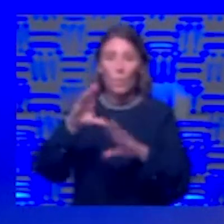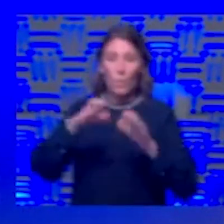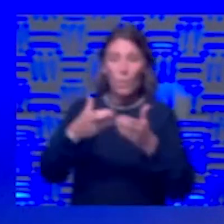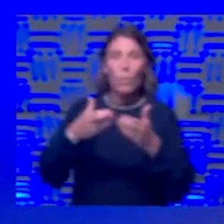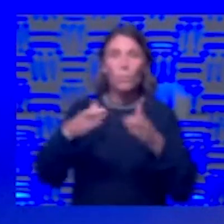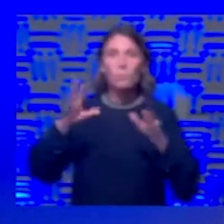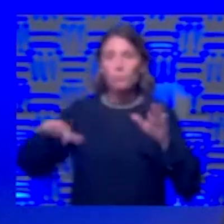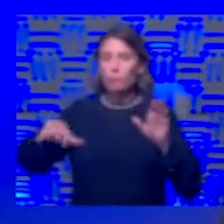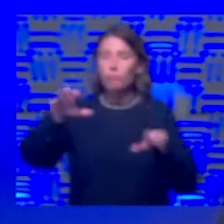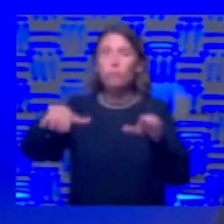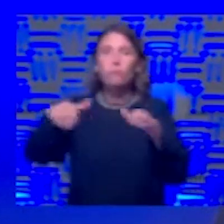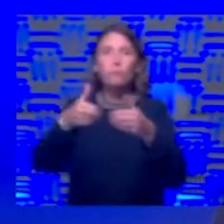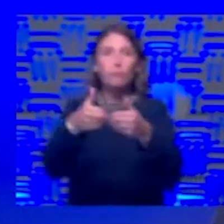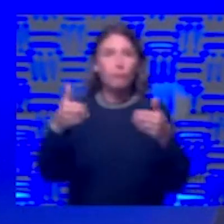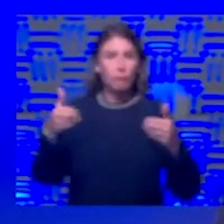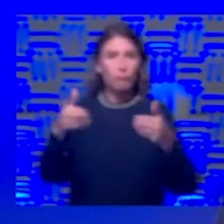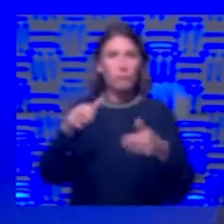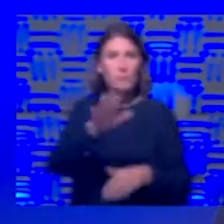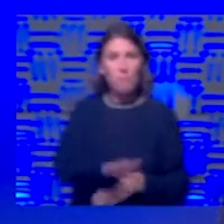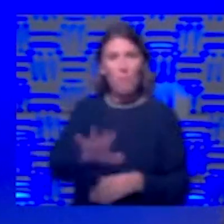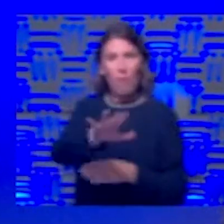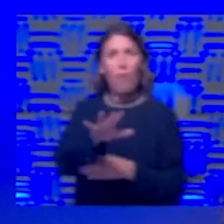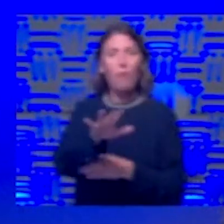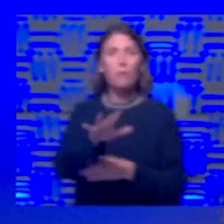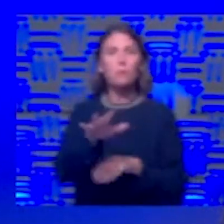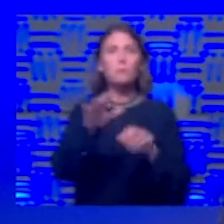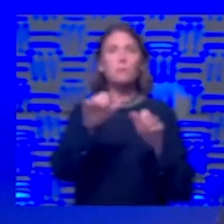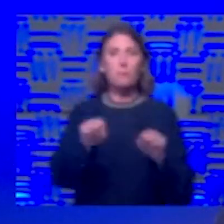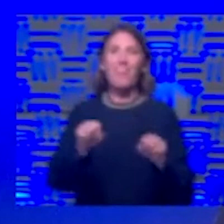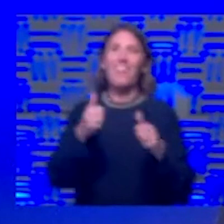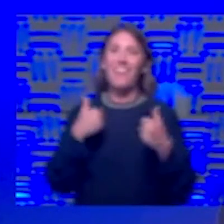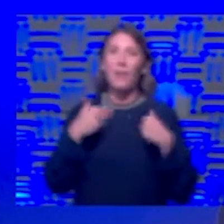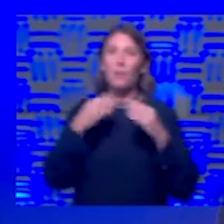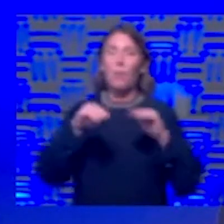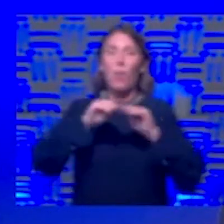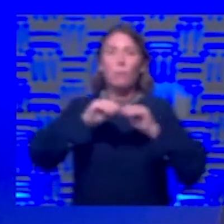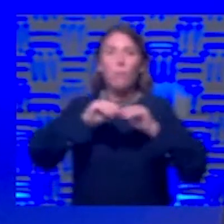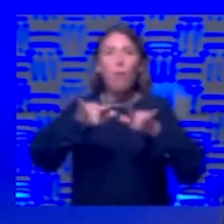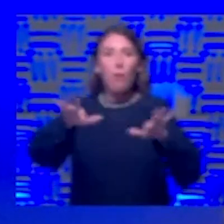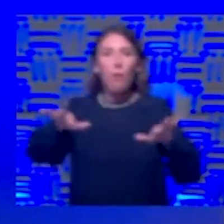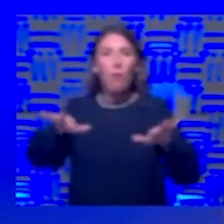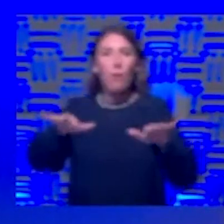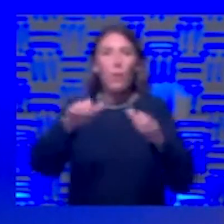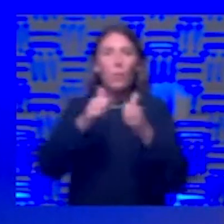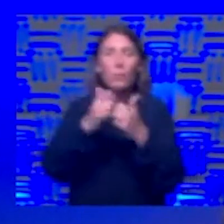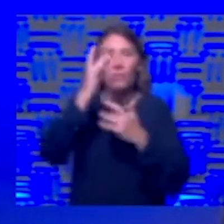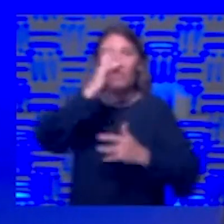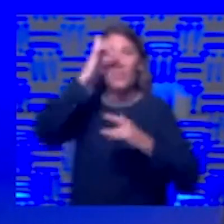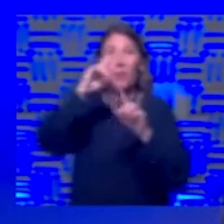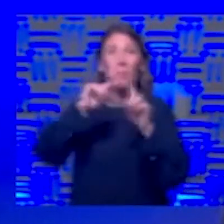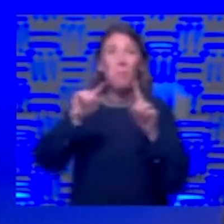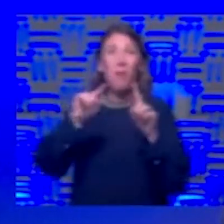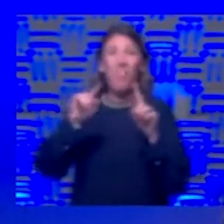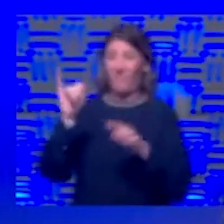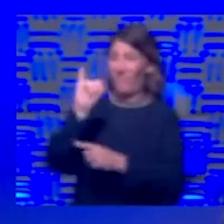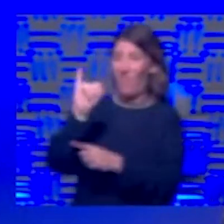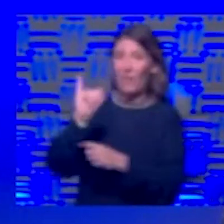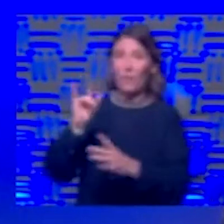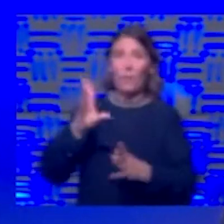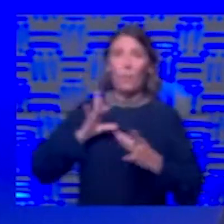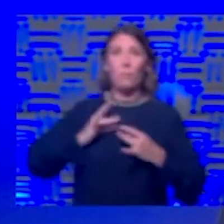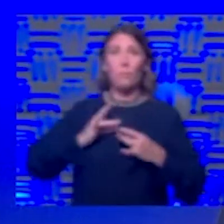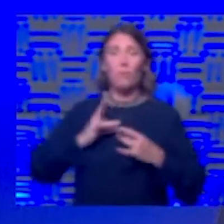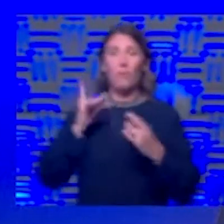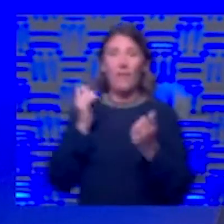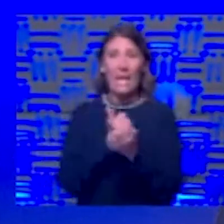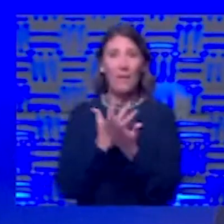by space, certainly you can have further dispersal of the virus. But I think as far as infectivity, if everybody's still doing